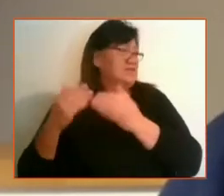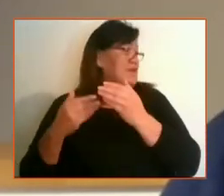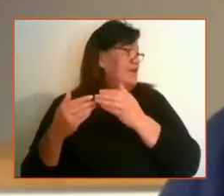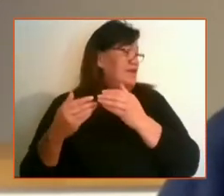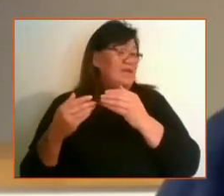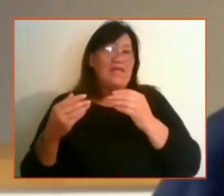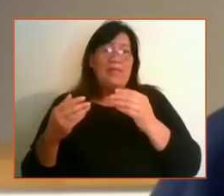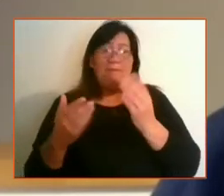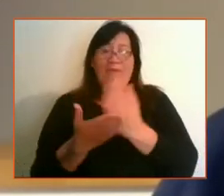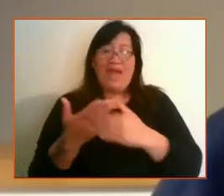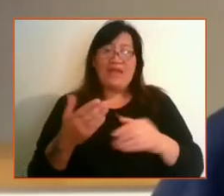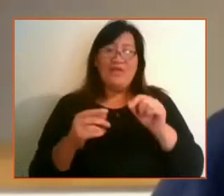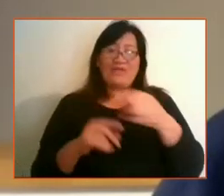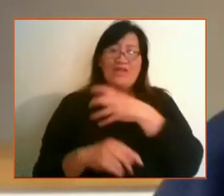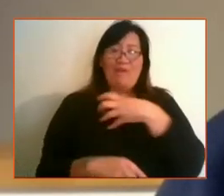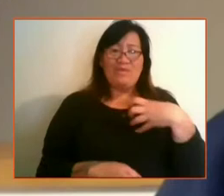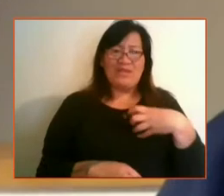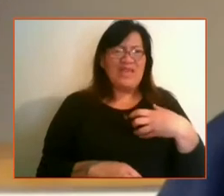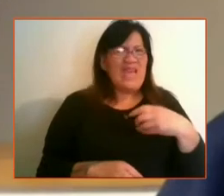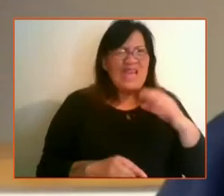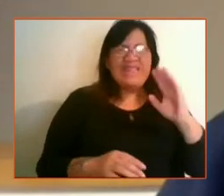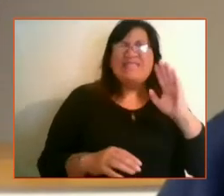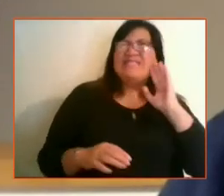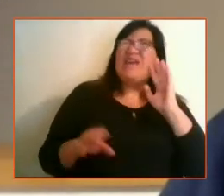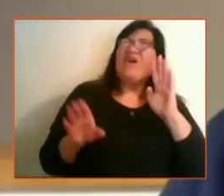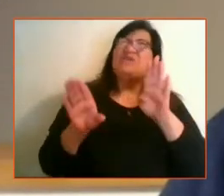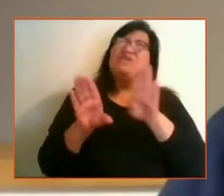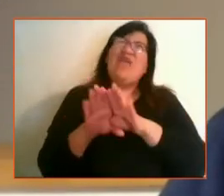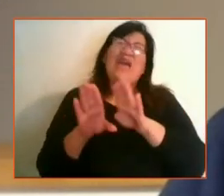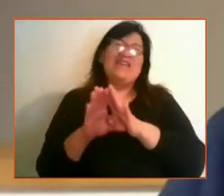government, it can sound so